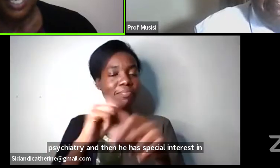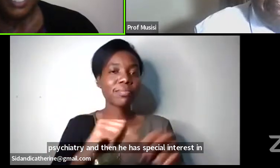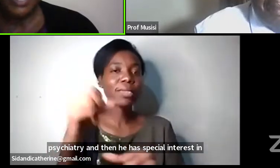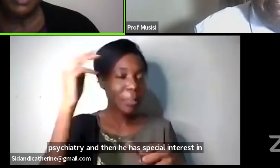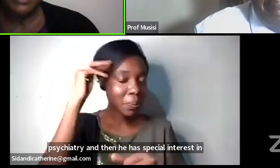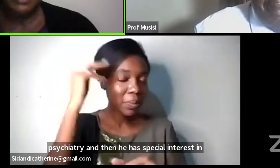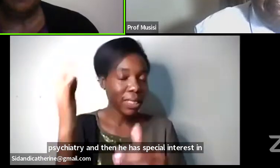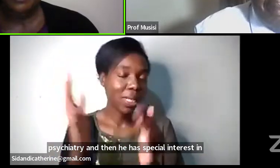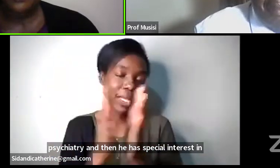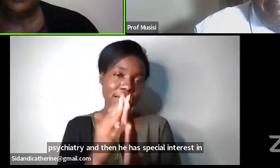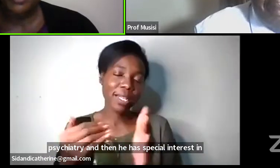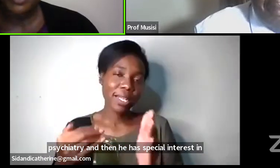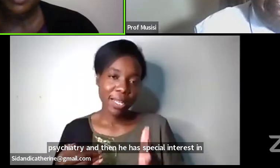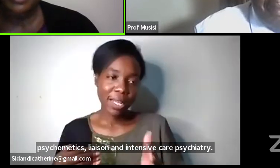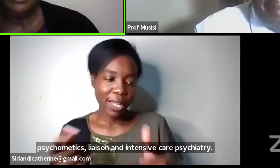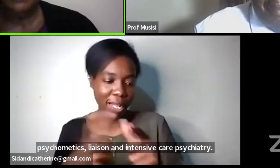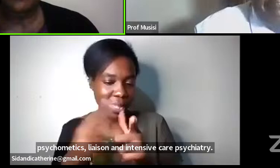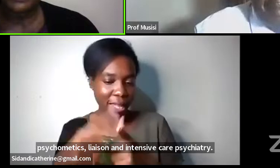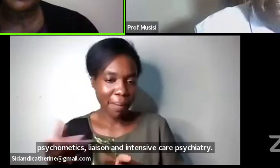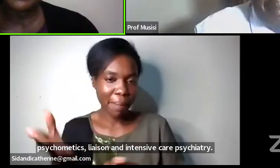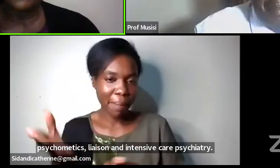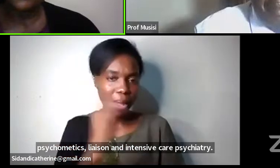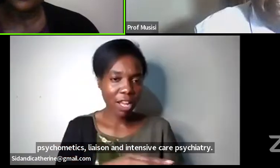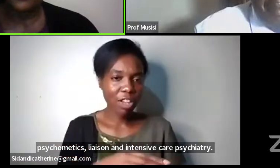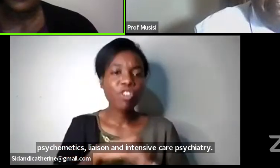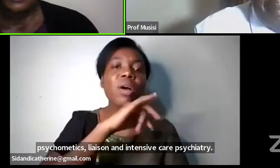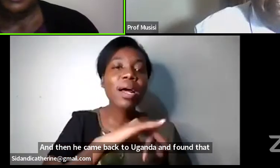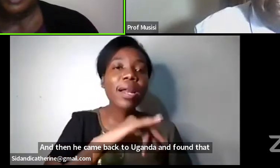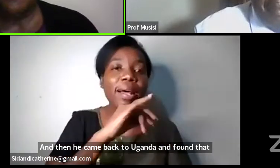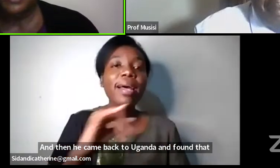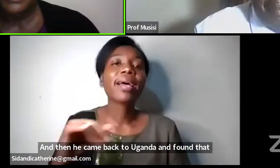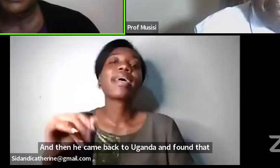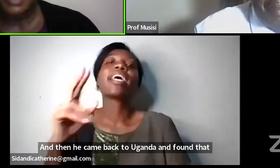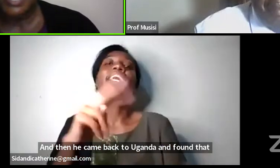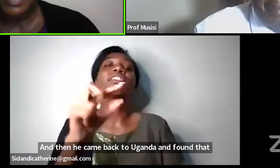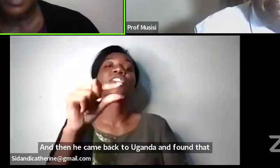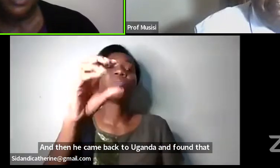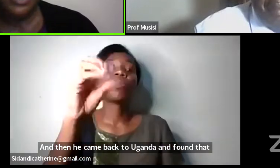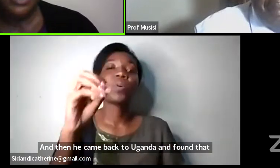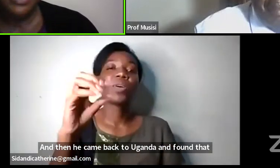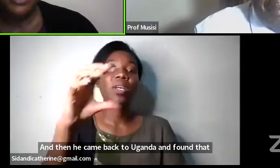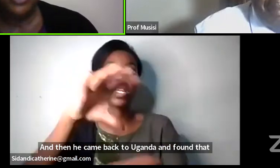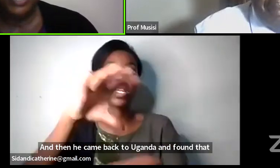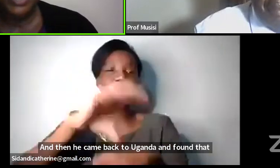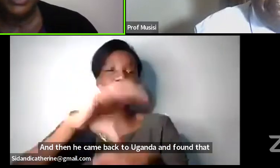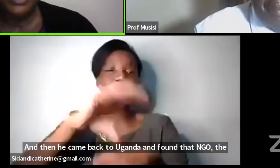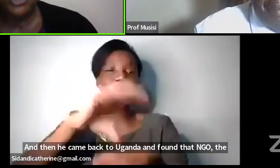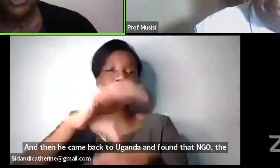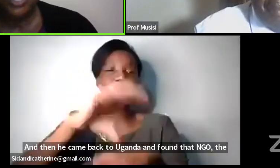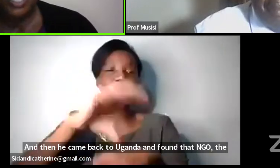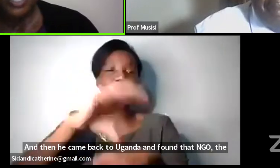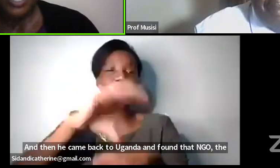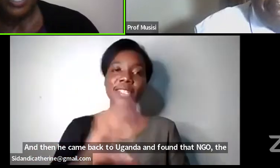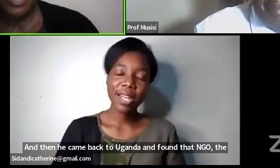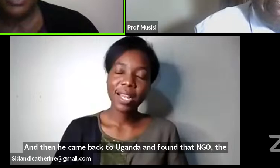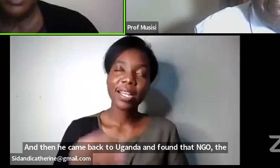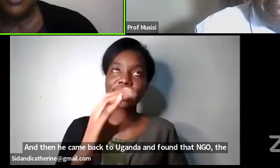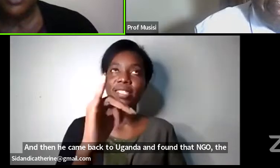psychiatry. And then he came back to Uganda and founded an NGO, the African Psychcare Research Organization.